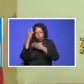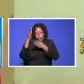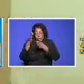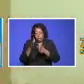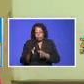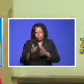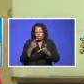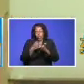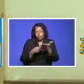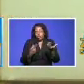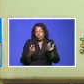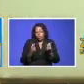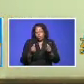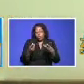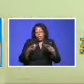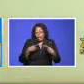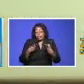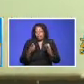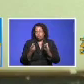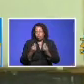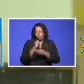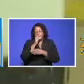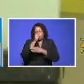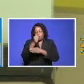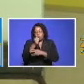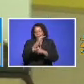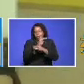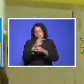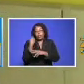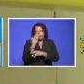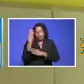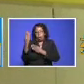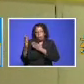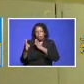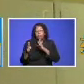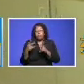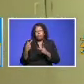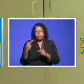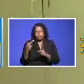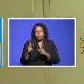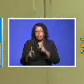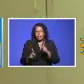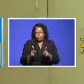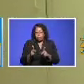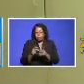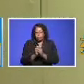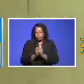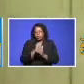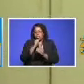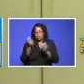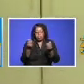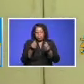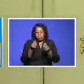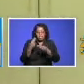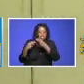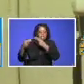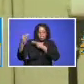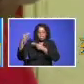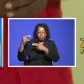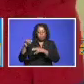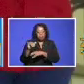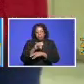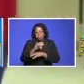did, what we had to do to ensure we protected our people. There's never been a parallel in history. There's never